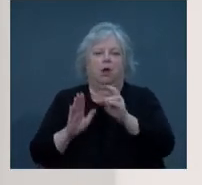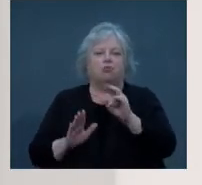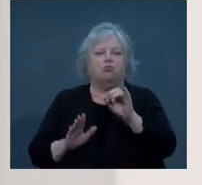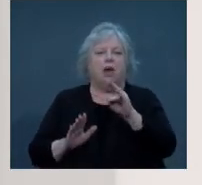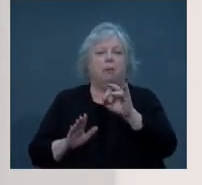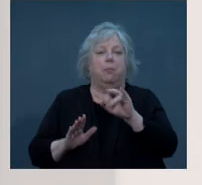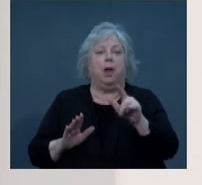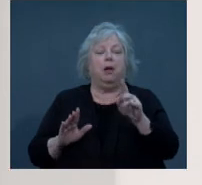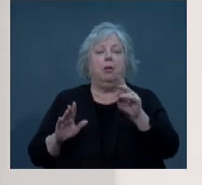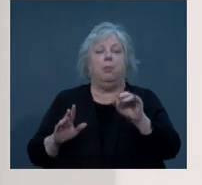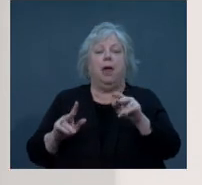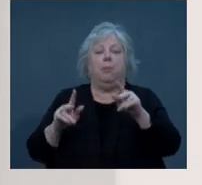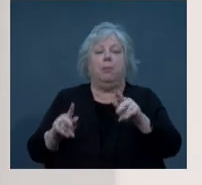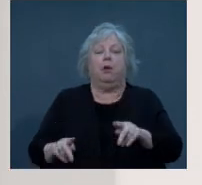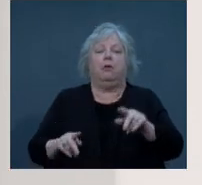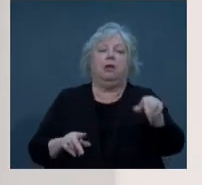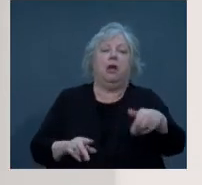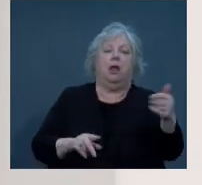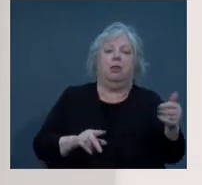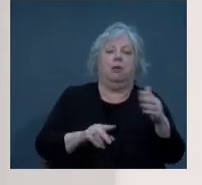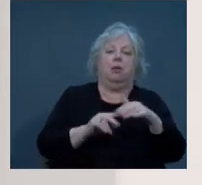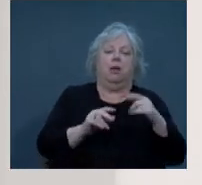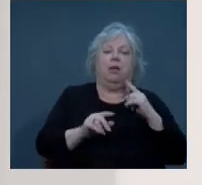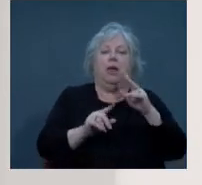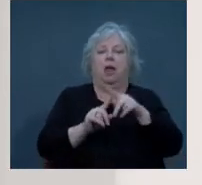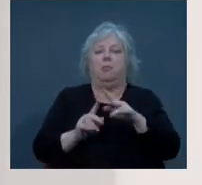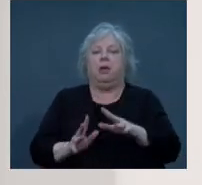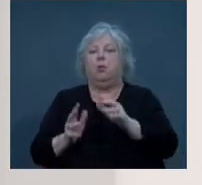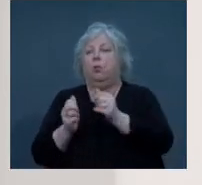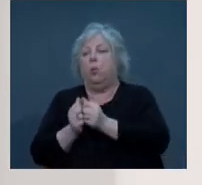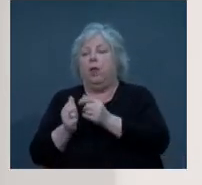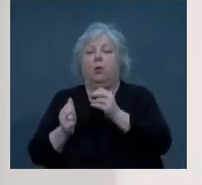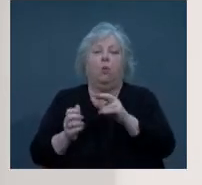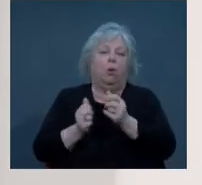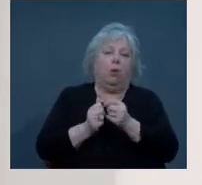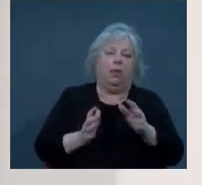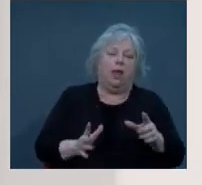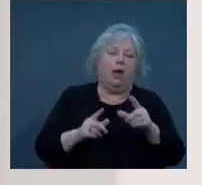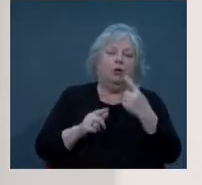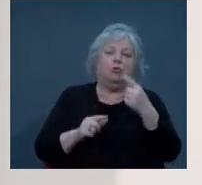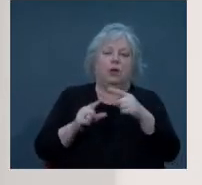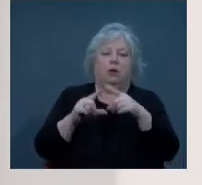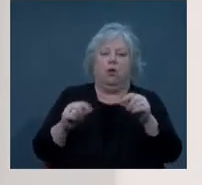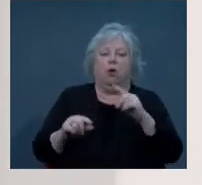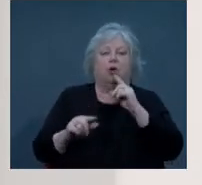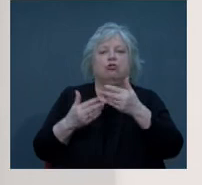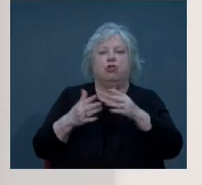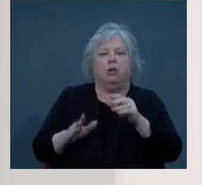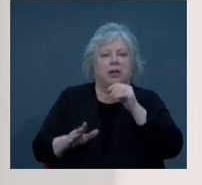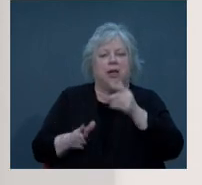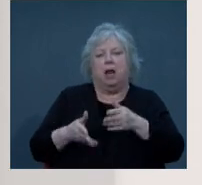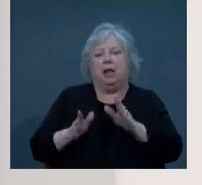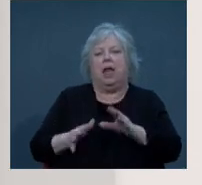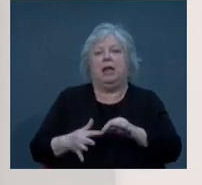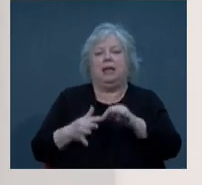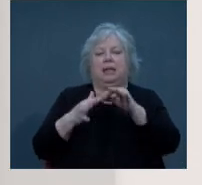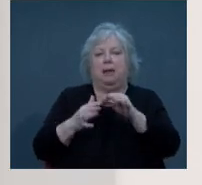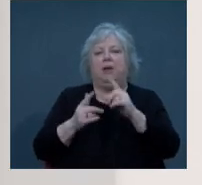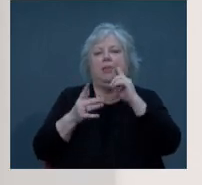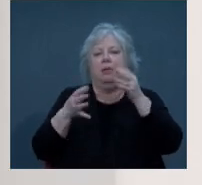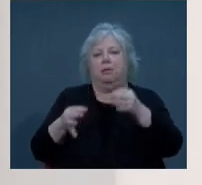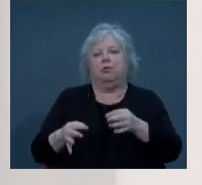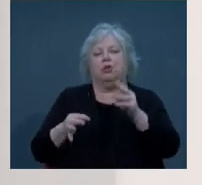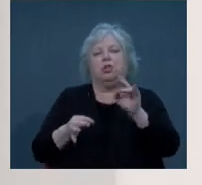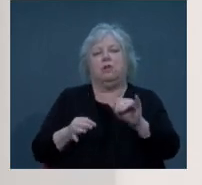Rebuttals by parties other than applicant with or without a signed green card are generally not allowed except at the discretion of the chair, who deems